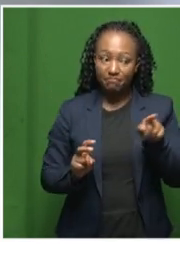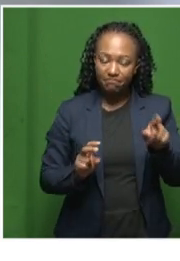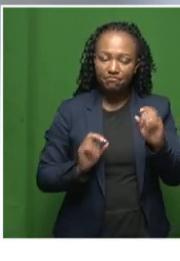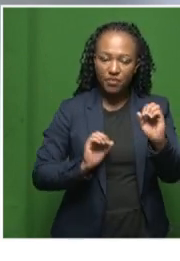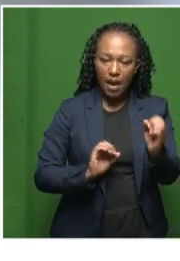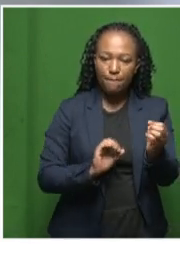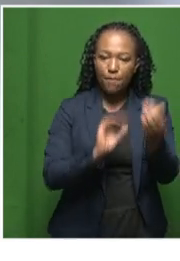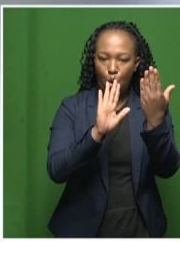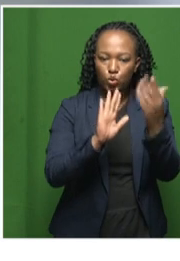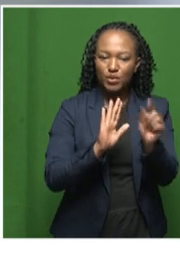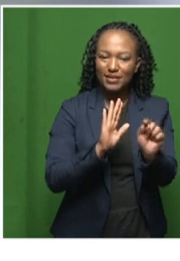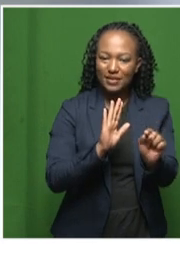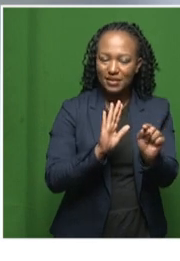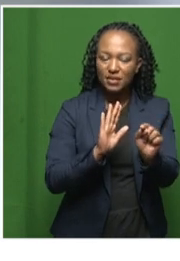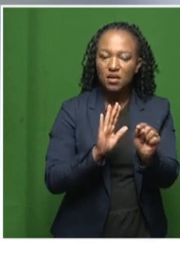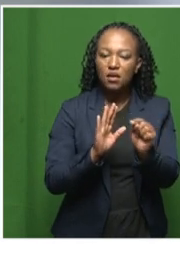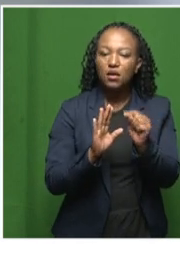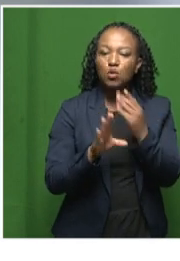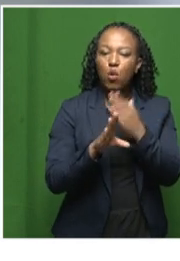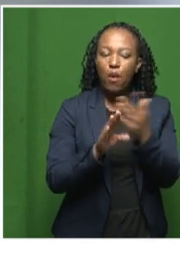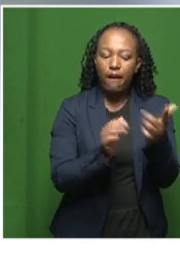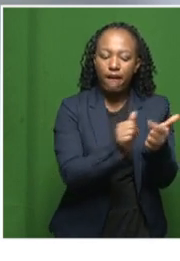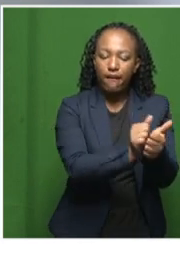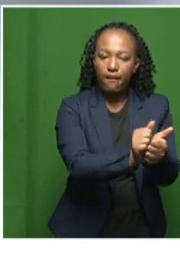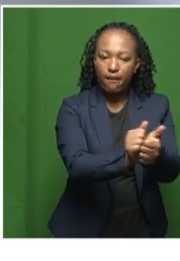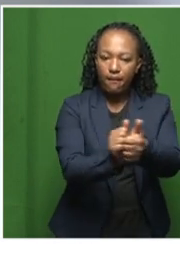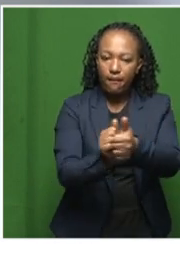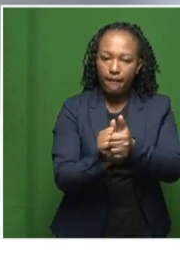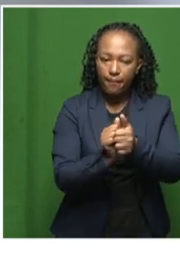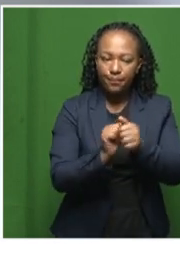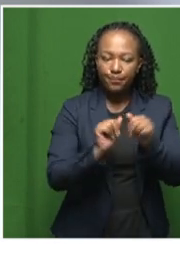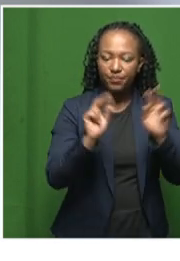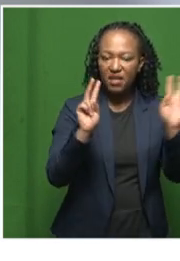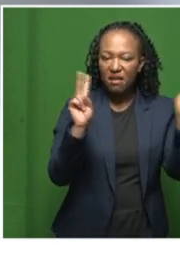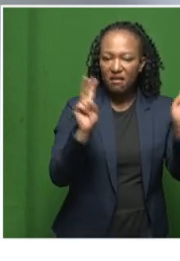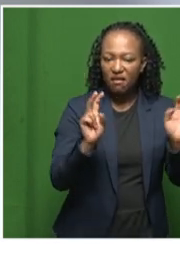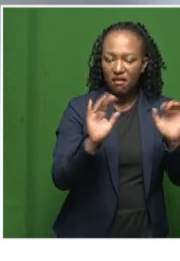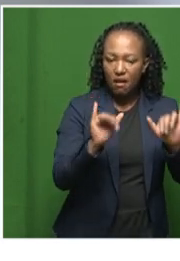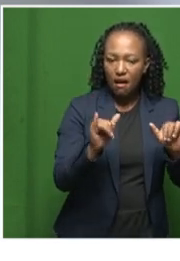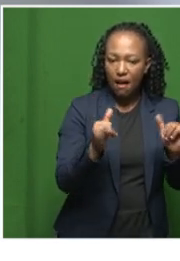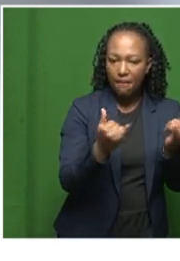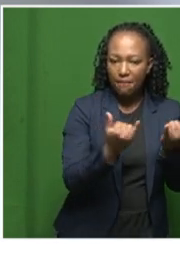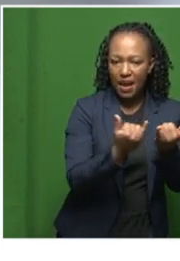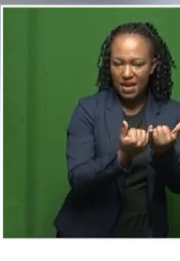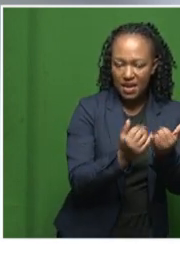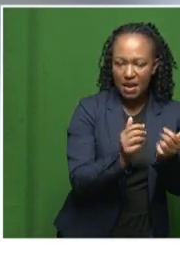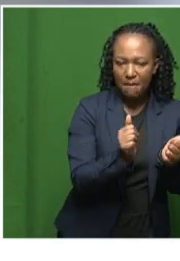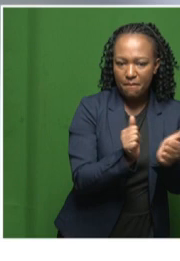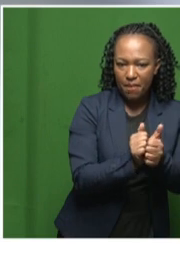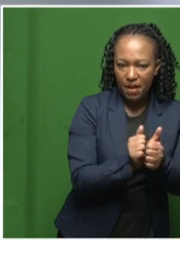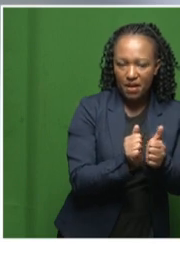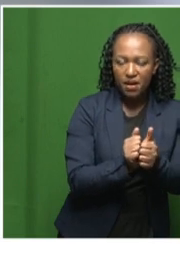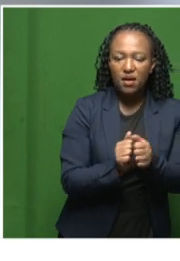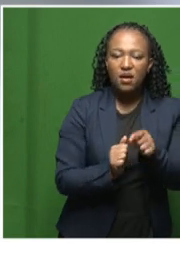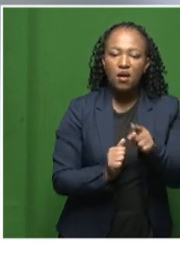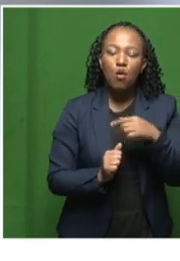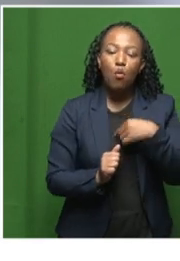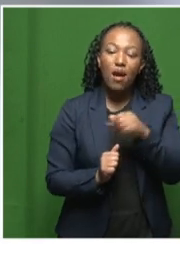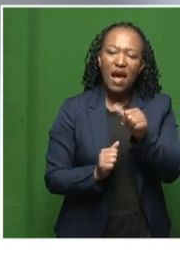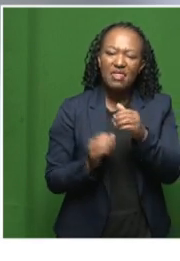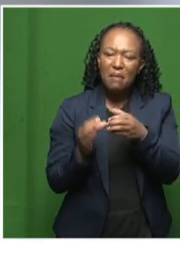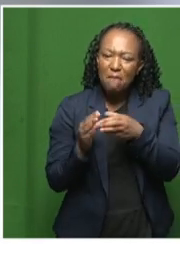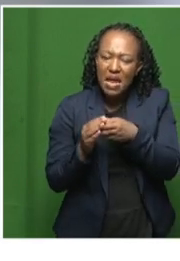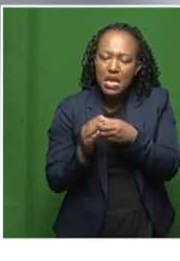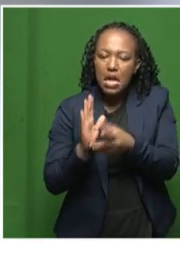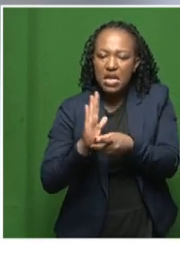brings together this collaboration between the utility and decentralized renewable energy partners, such as a mini-grid developer and